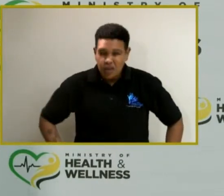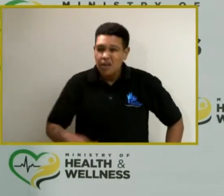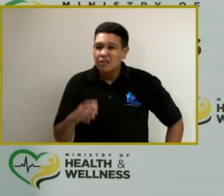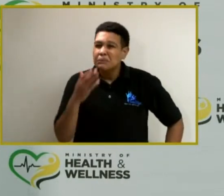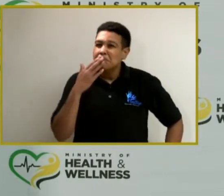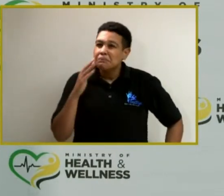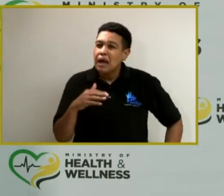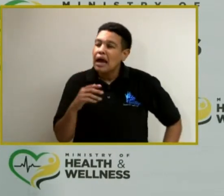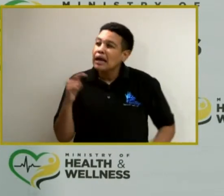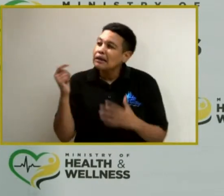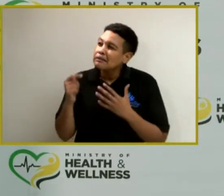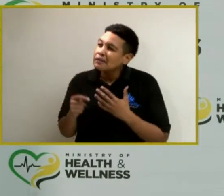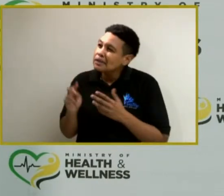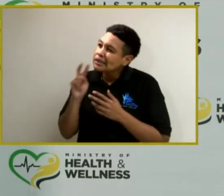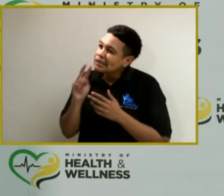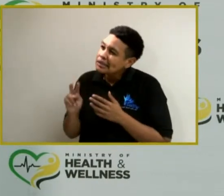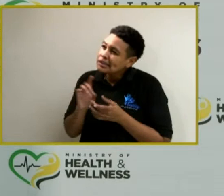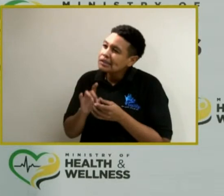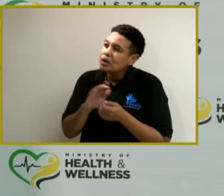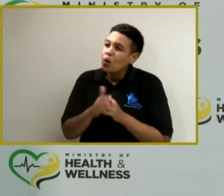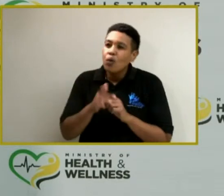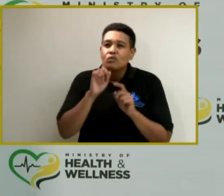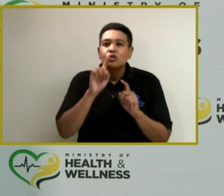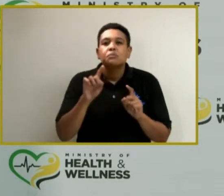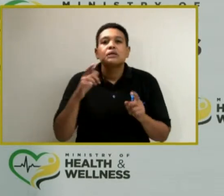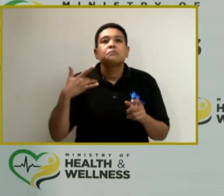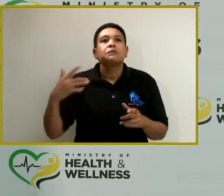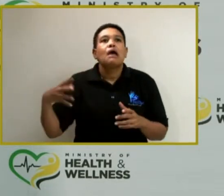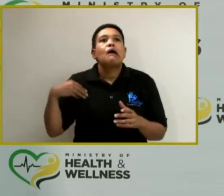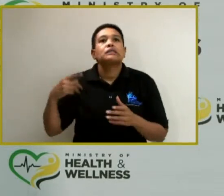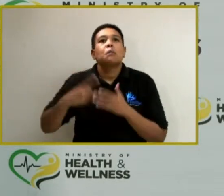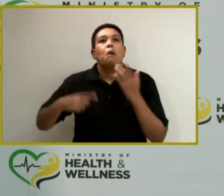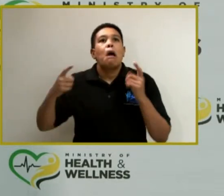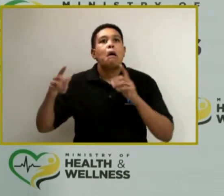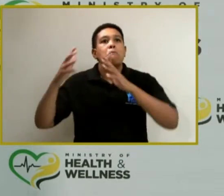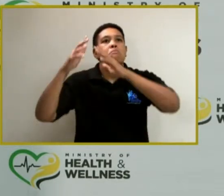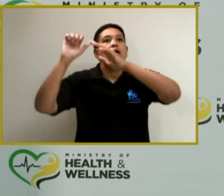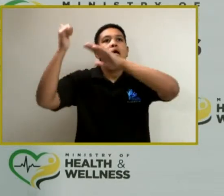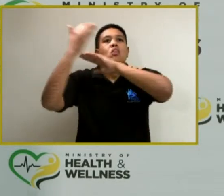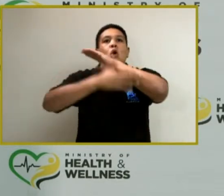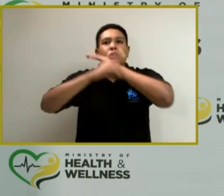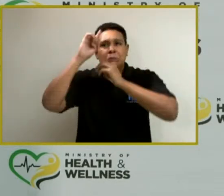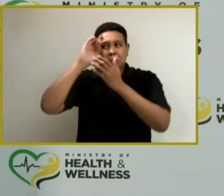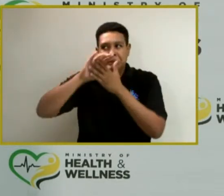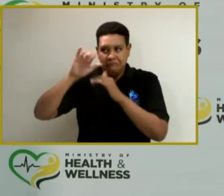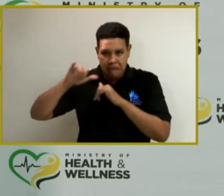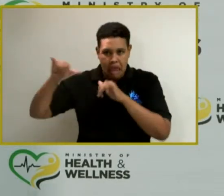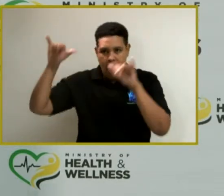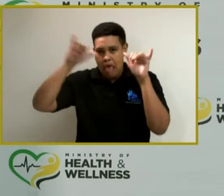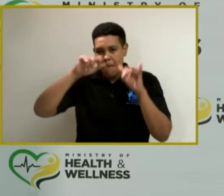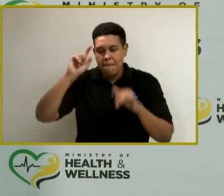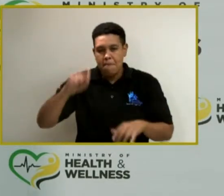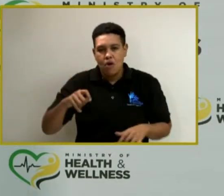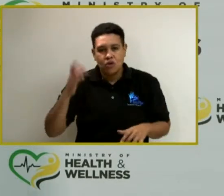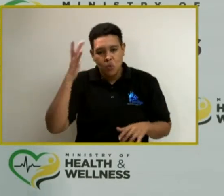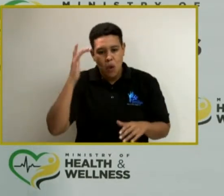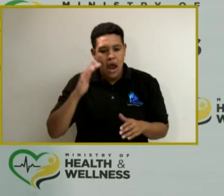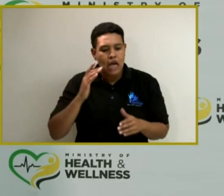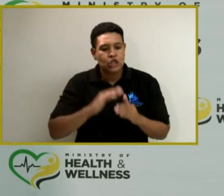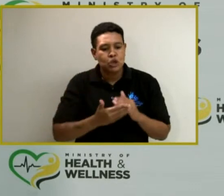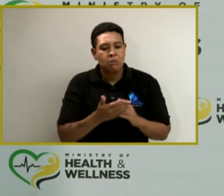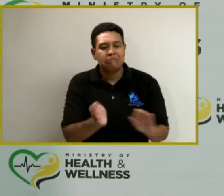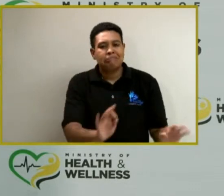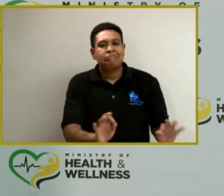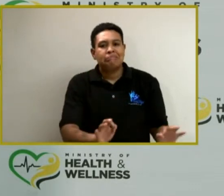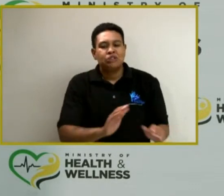or attempt to adopt what happens in other jurisdictions as standard recommendation for why we are deficient